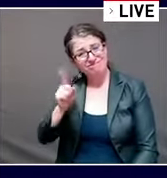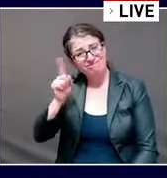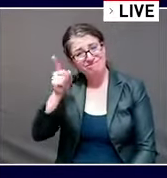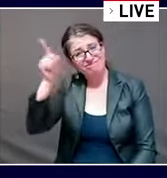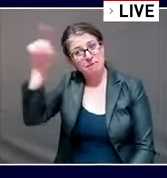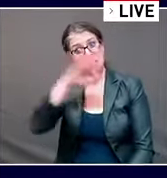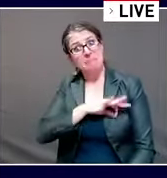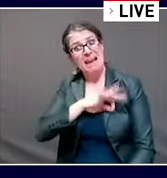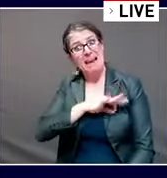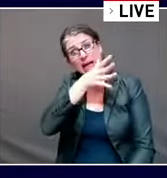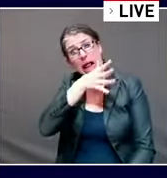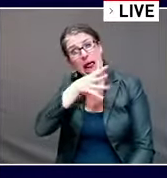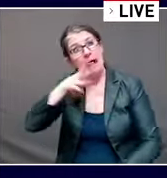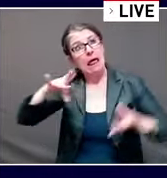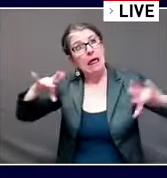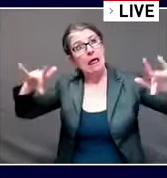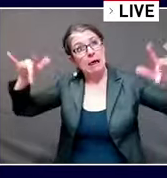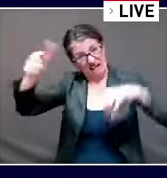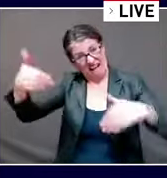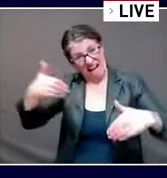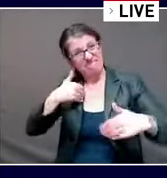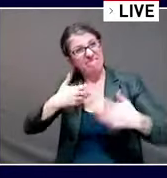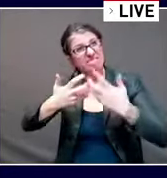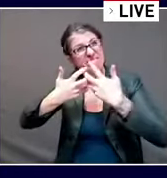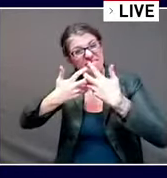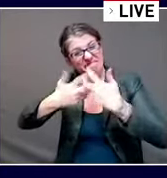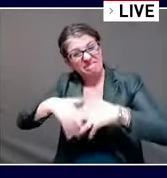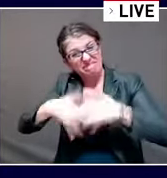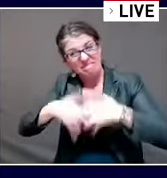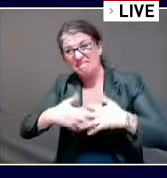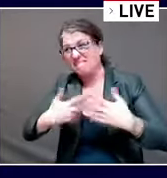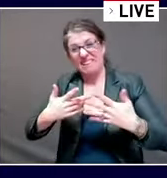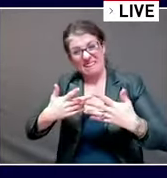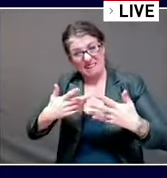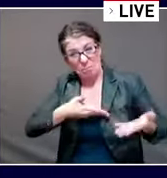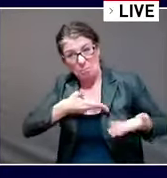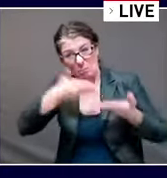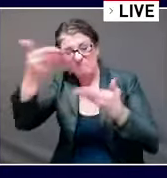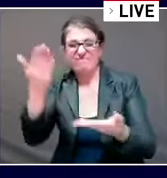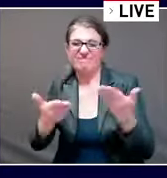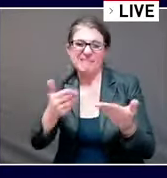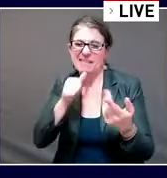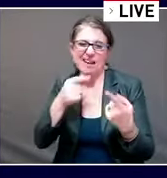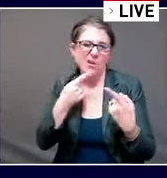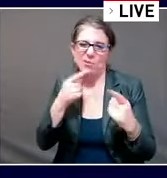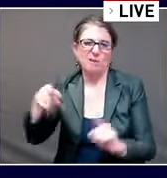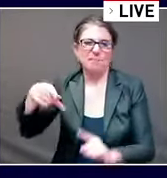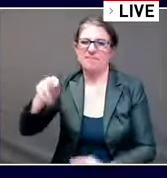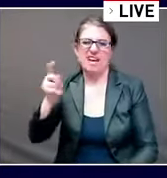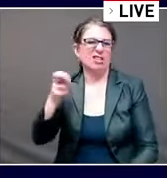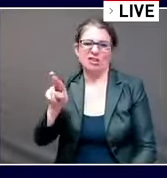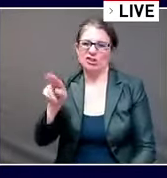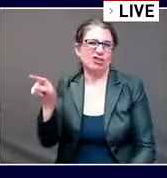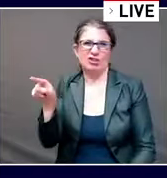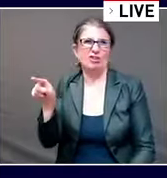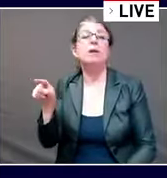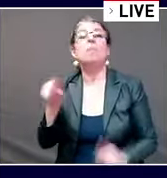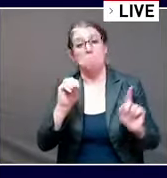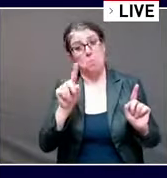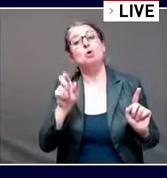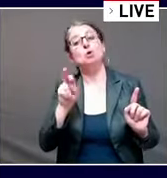in those areas more quickly with more equity. So I don't know that it will be necessarily different populations,